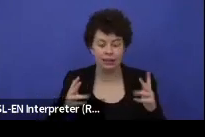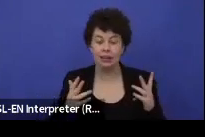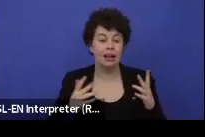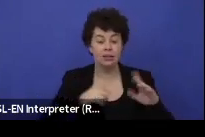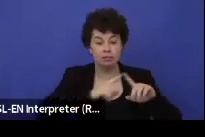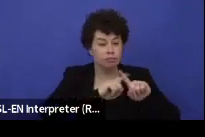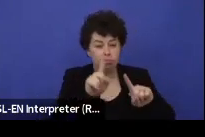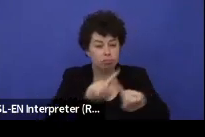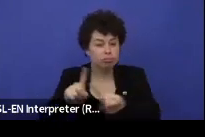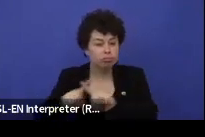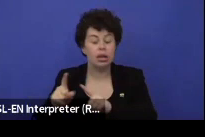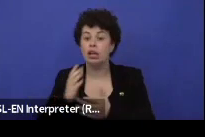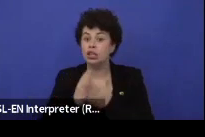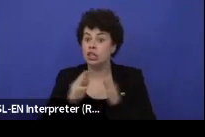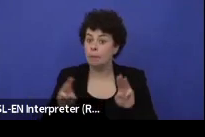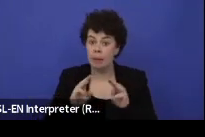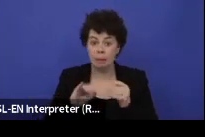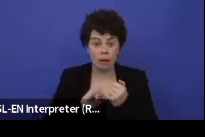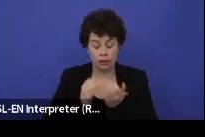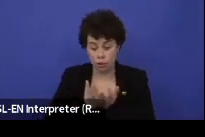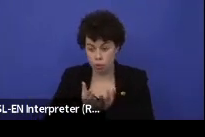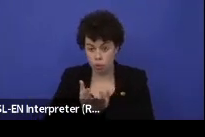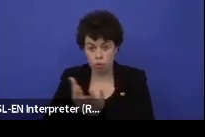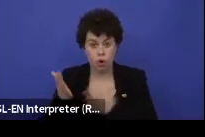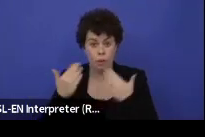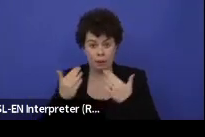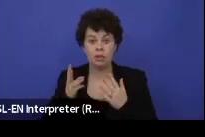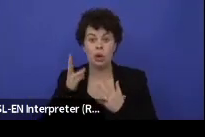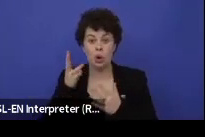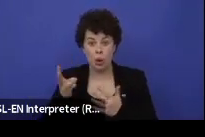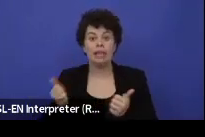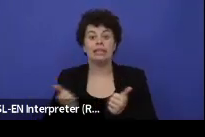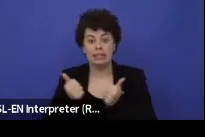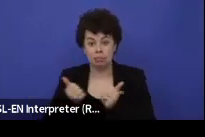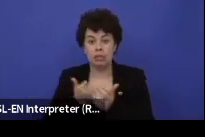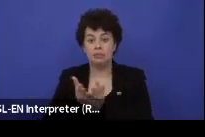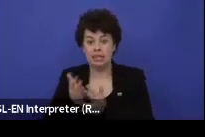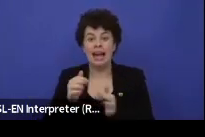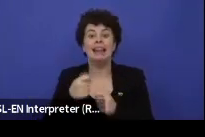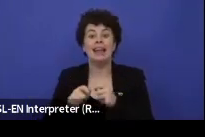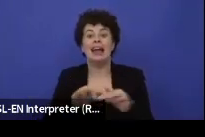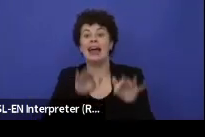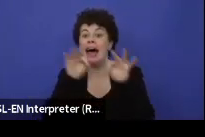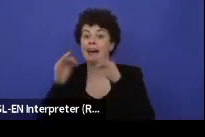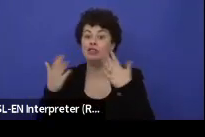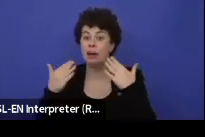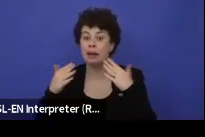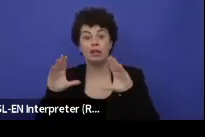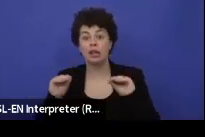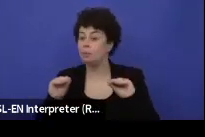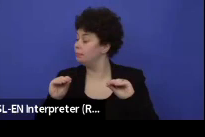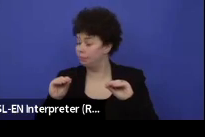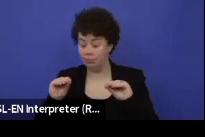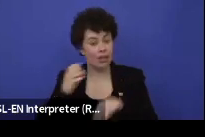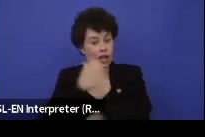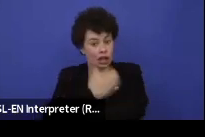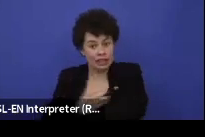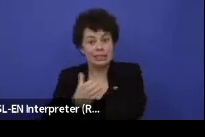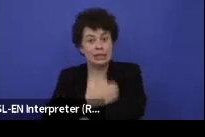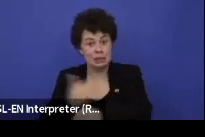well, they'll continue to experience symptoms after menopause. So it's not a case of, you know, you have the symptoms during